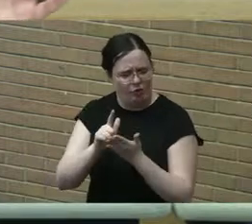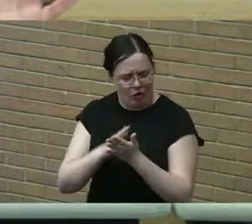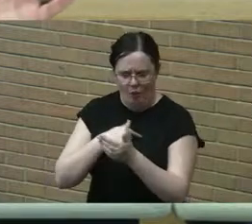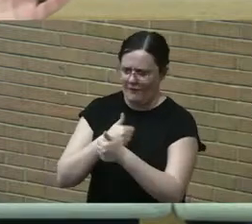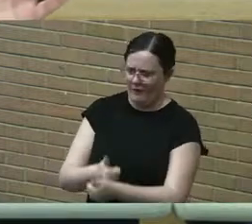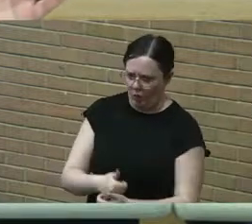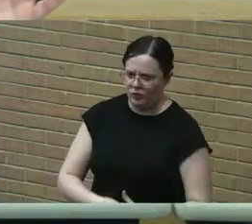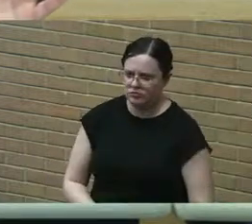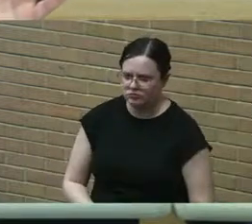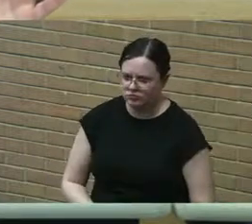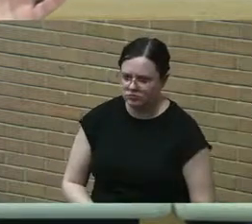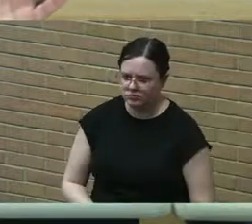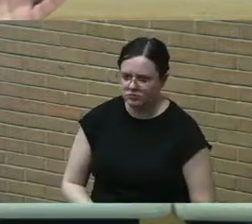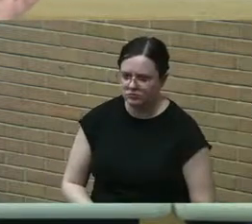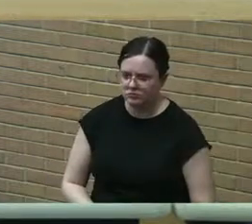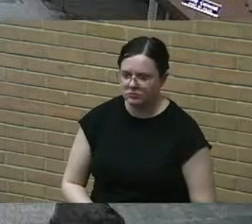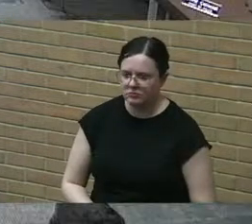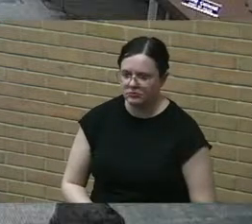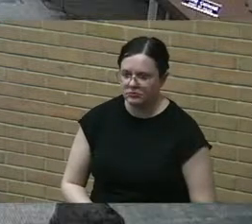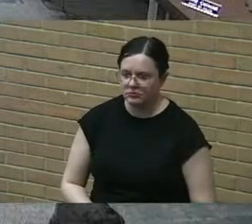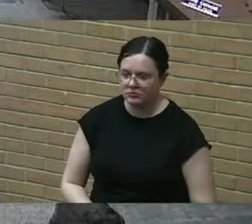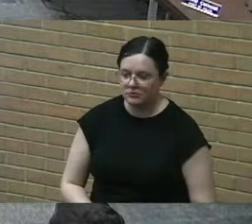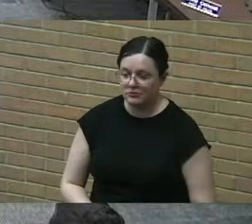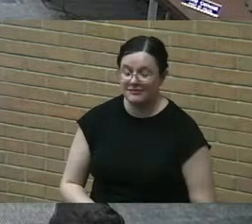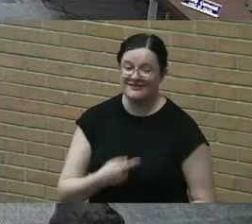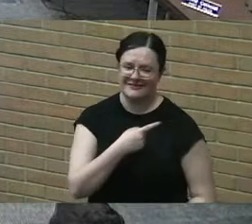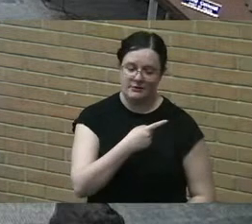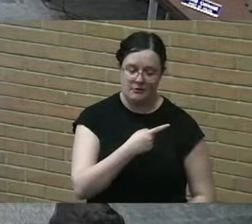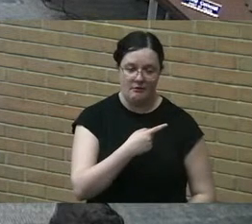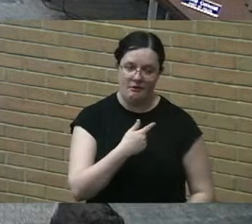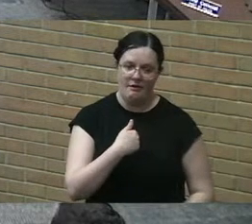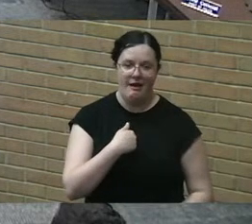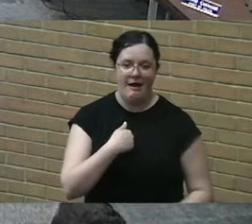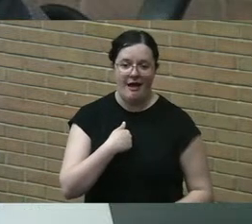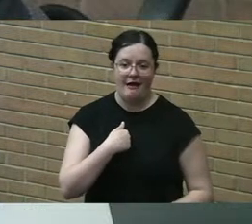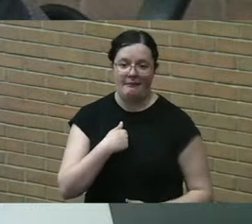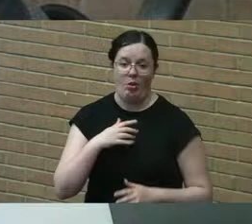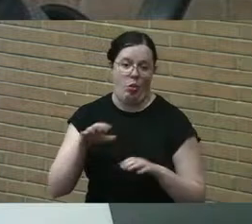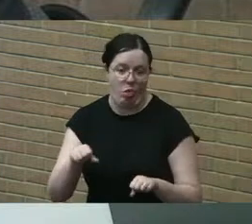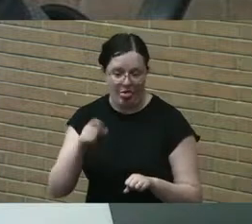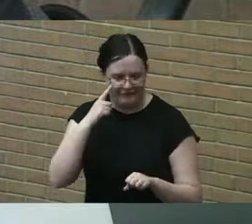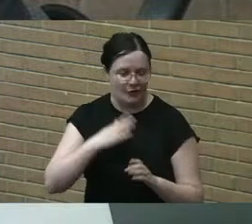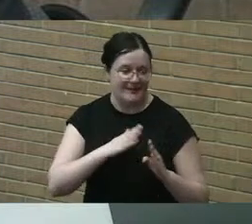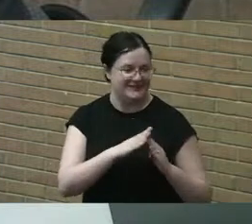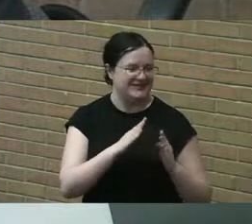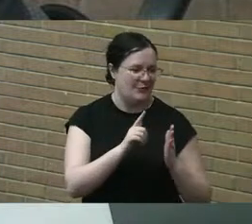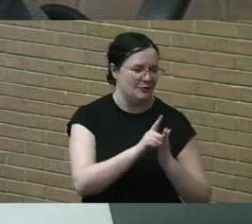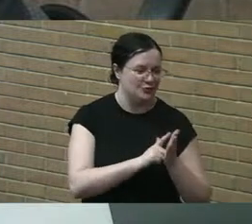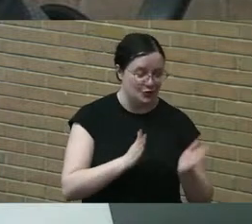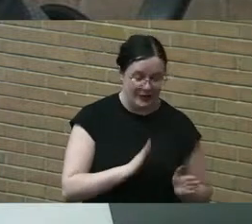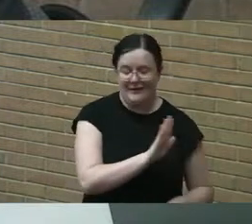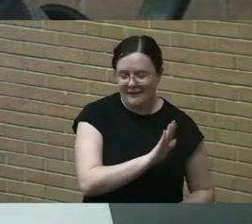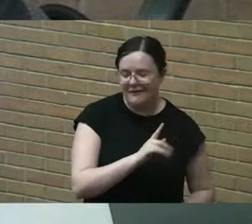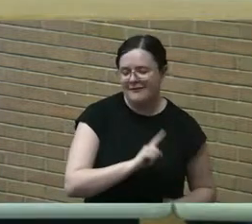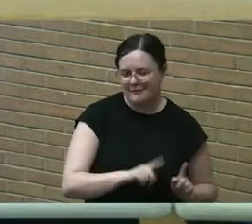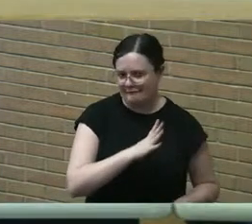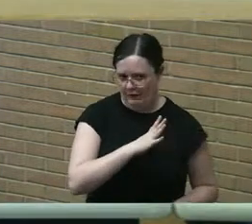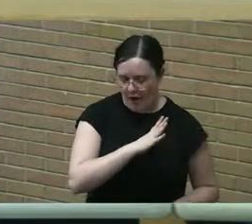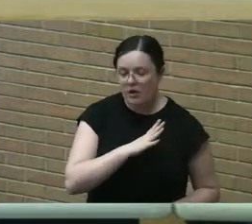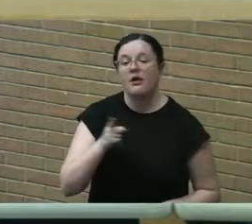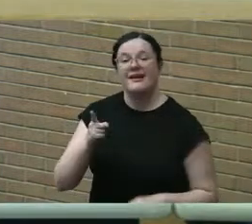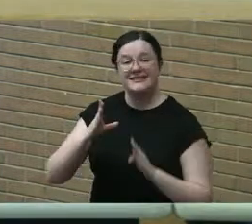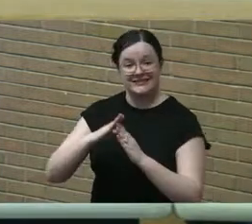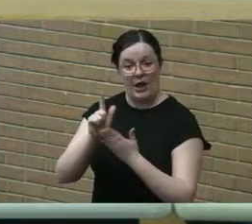And I'm stepping on my town attorney's toes, but that's okay. Town law does not require